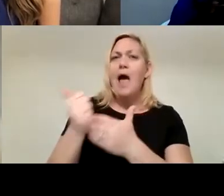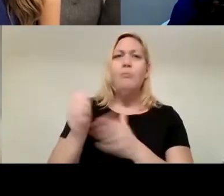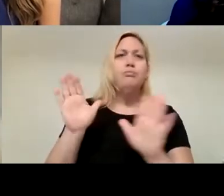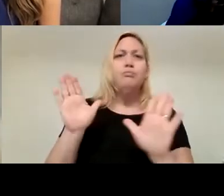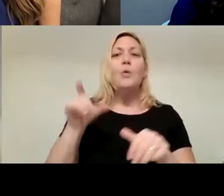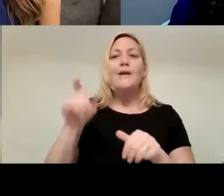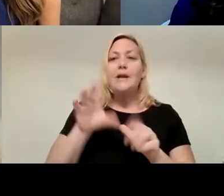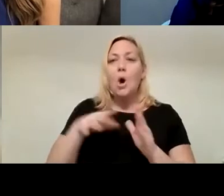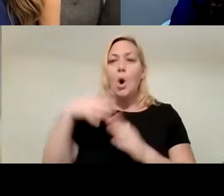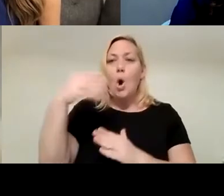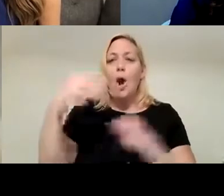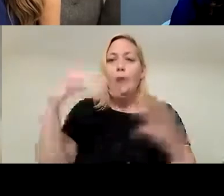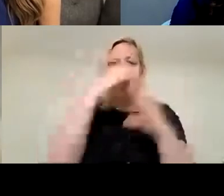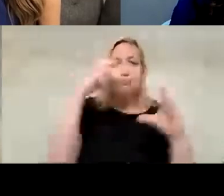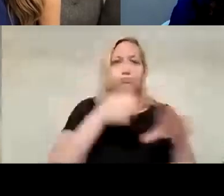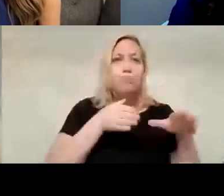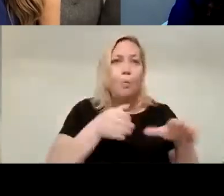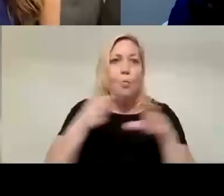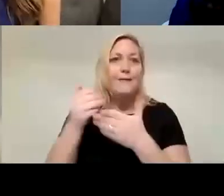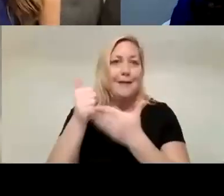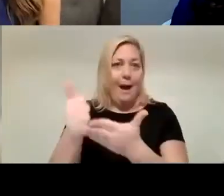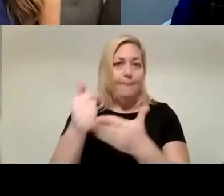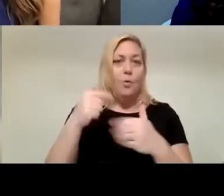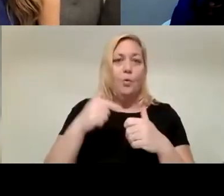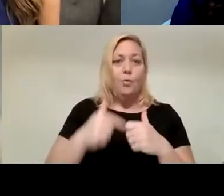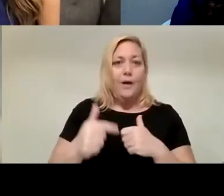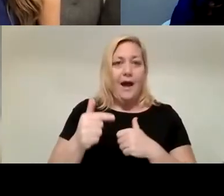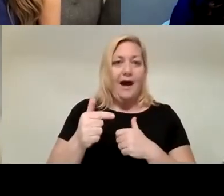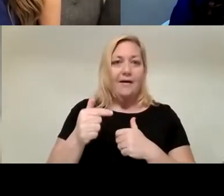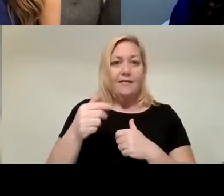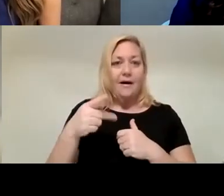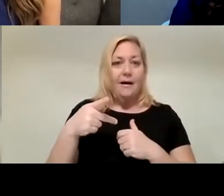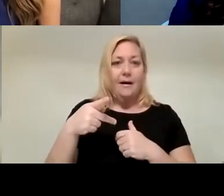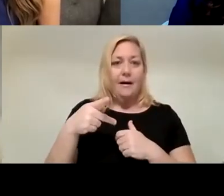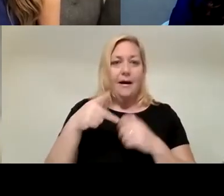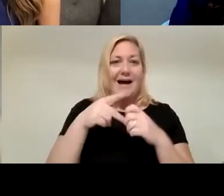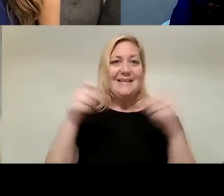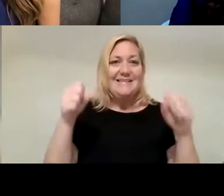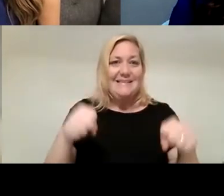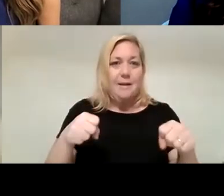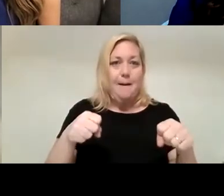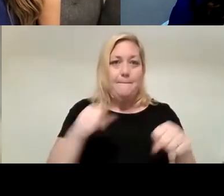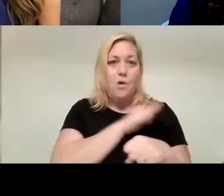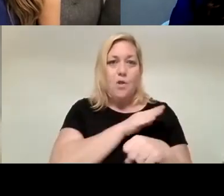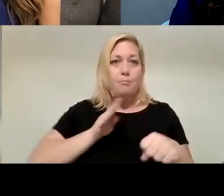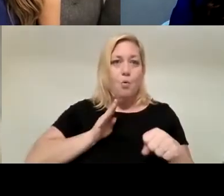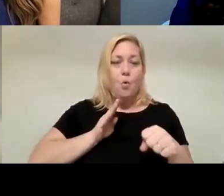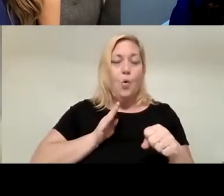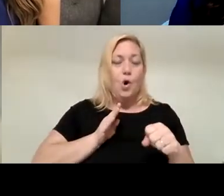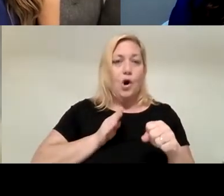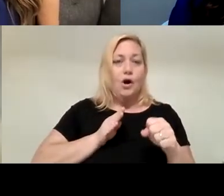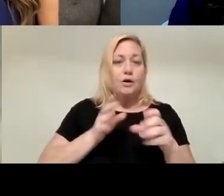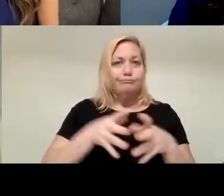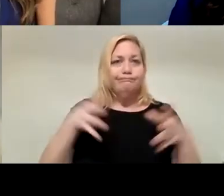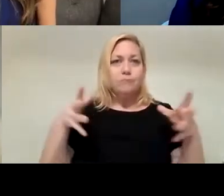out and find it. We have this past board election, the board expanded so that we could